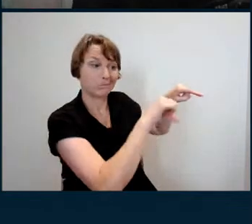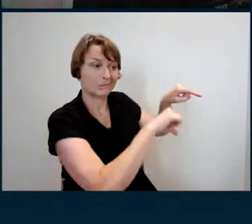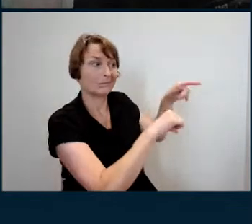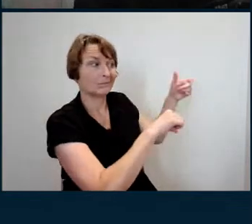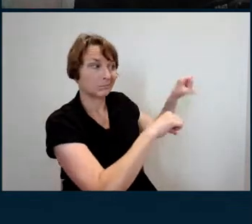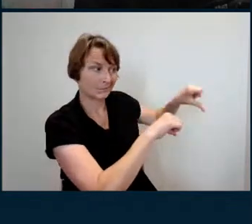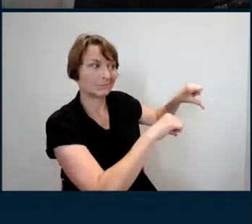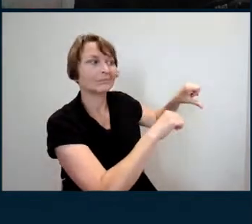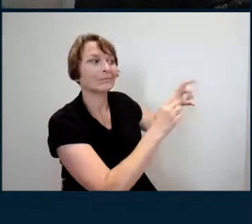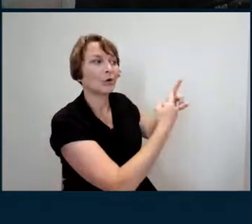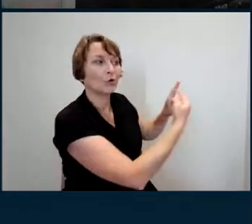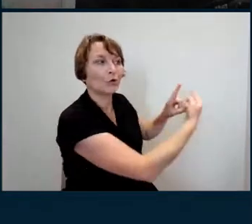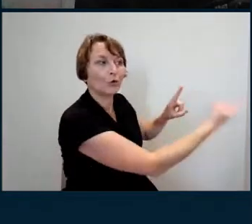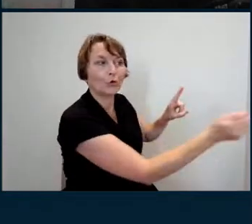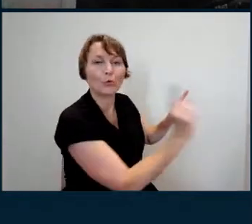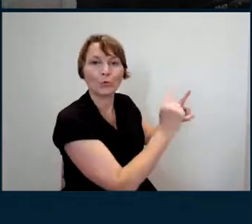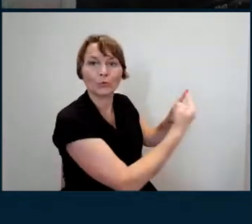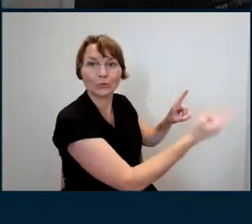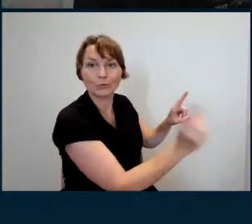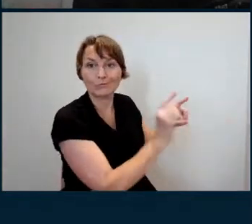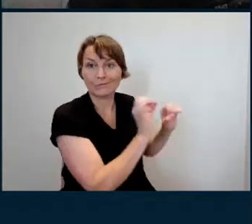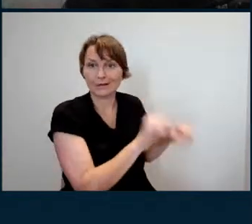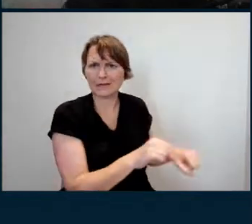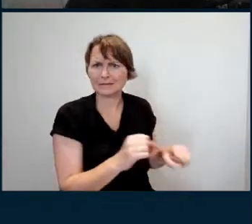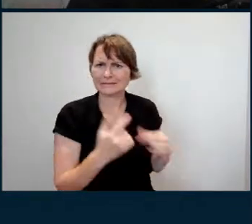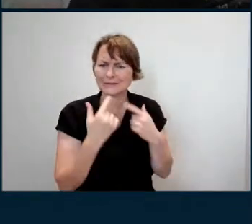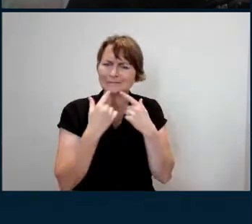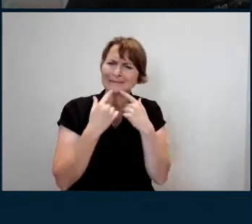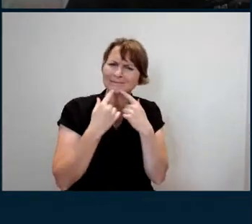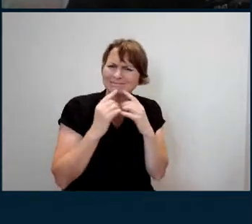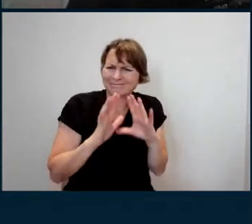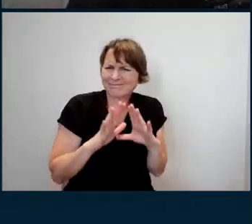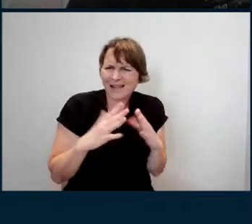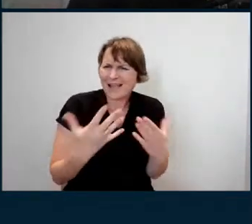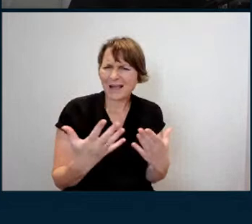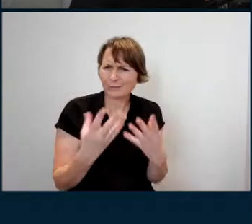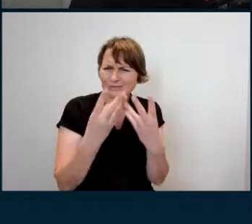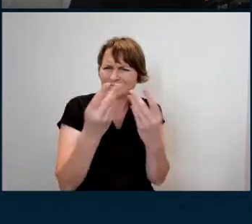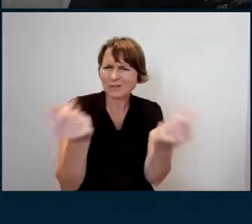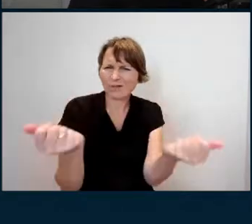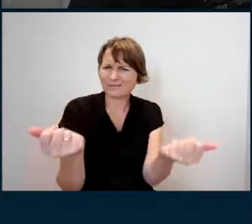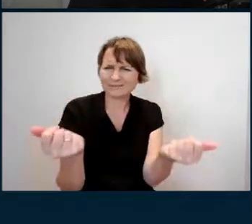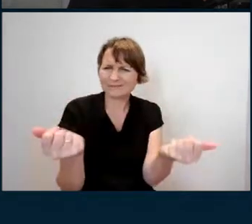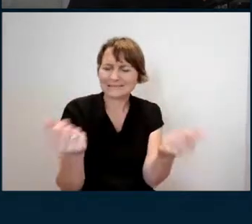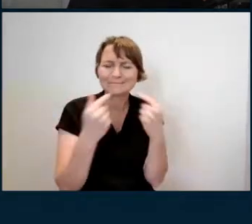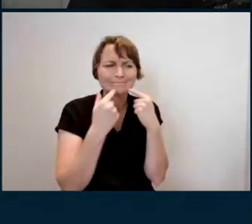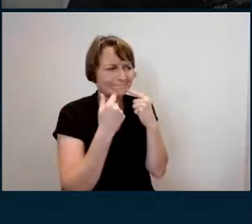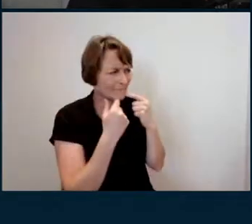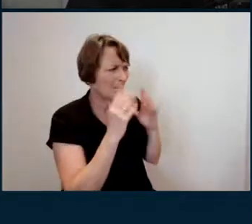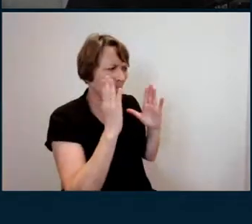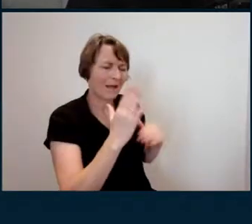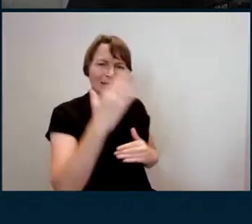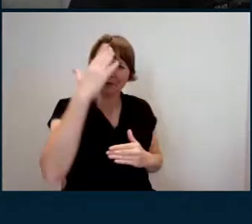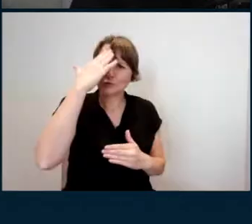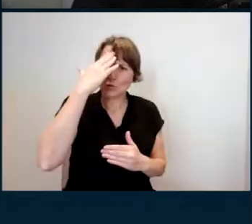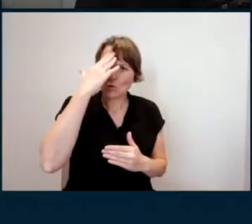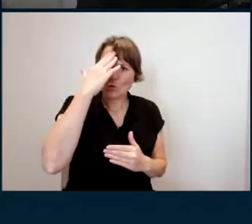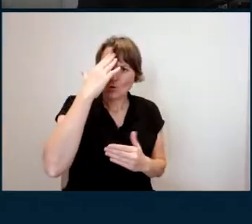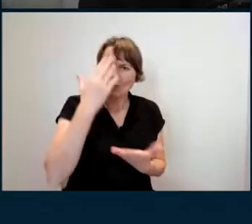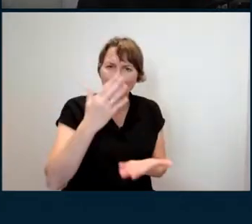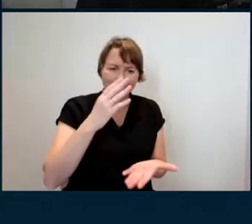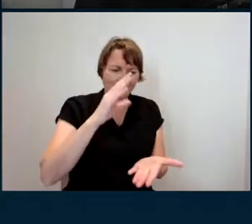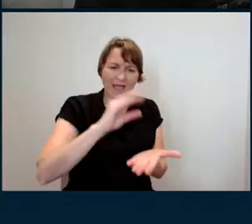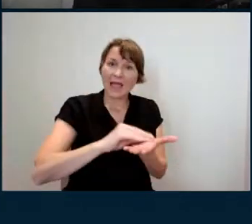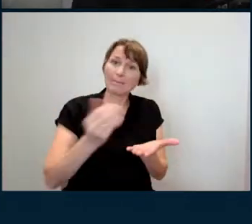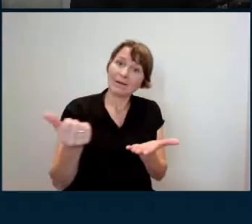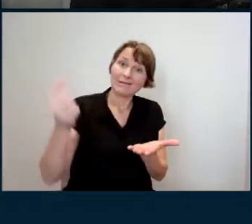need to know if this, if the app has failed, because those resources are costing me money. So I need to know if it